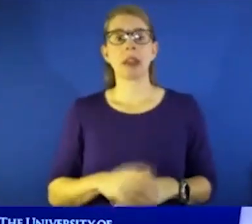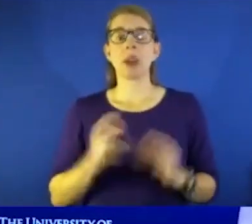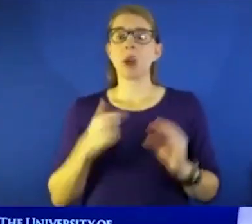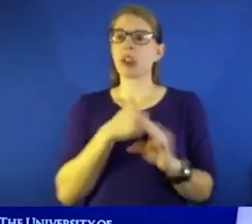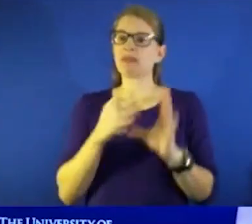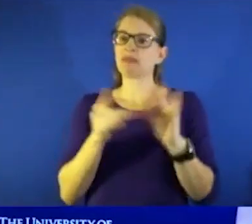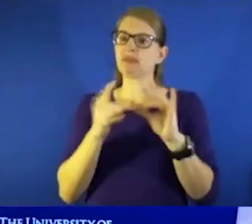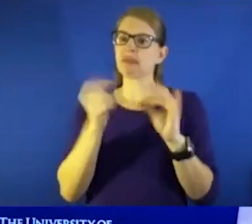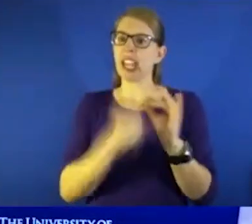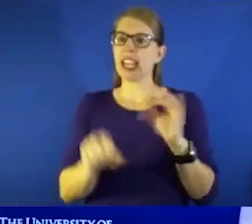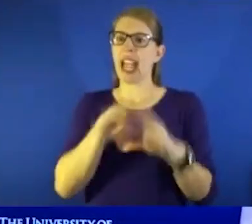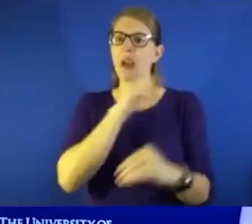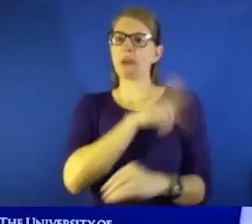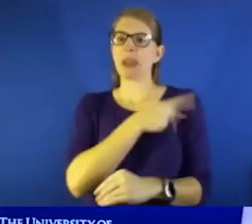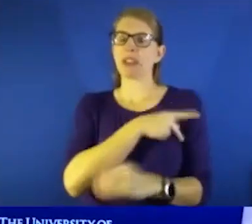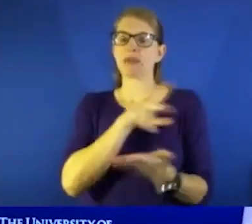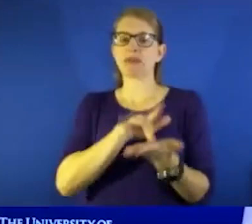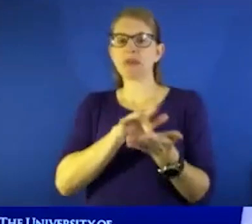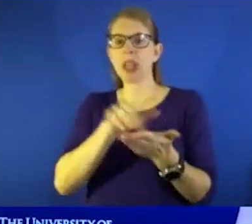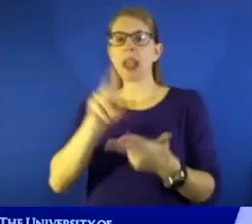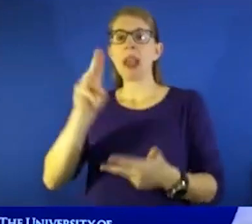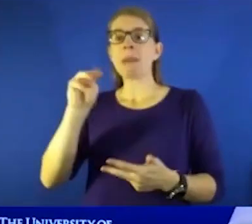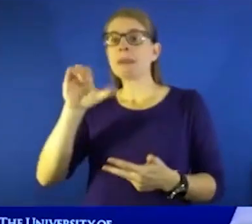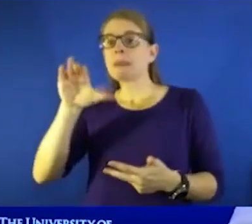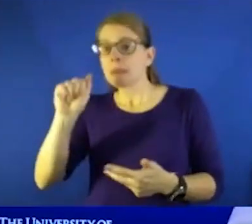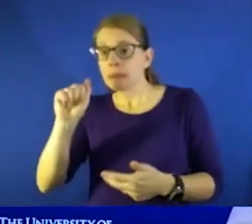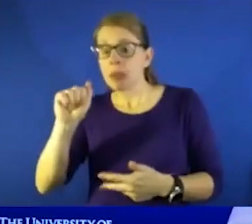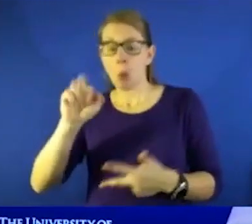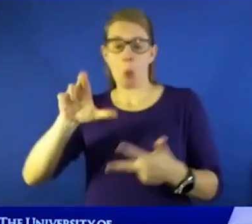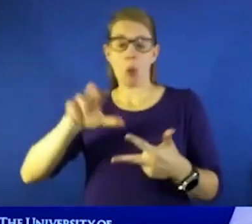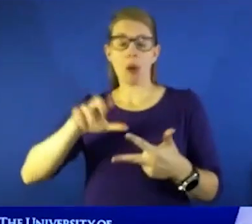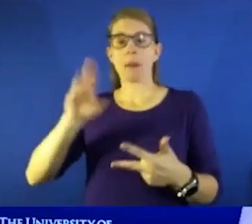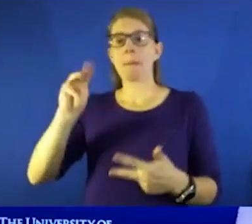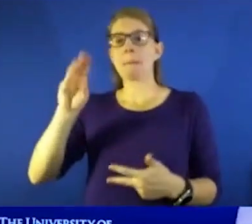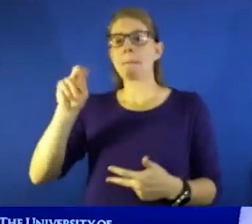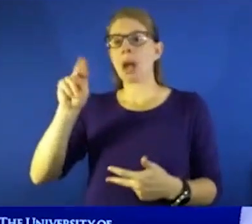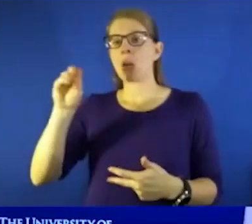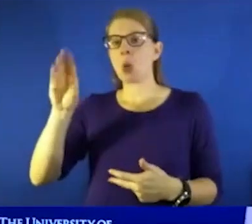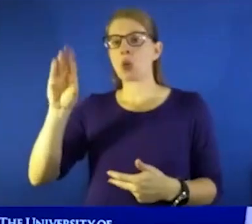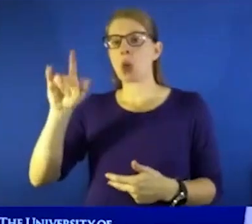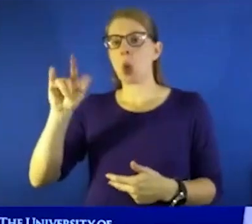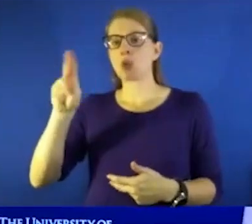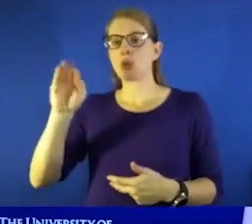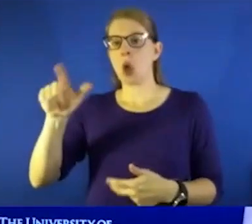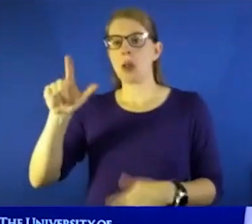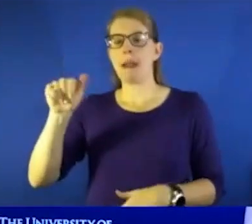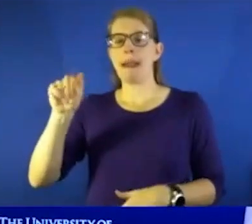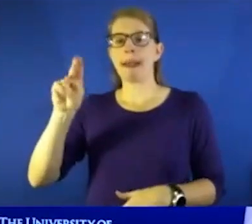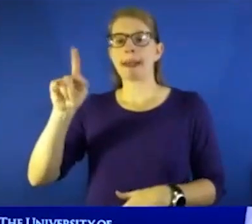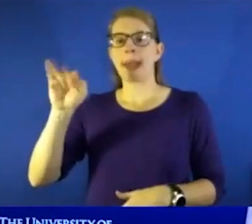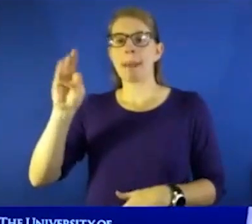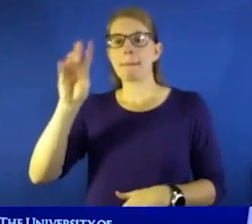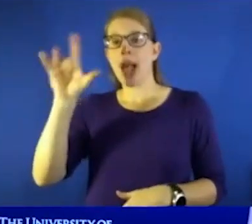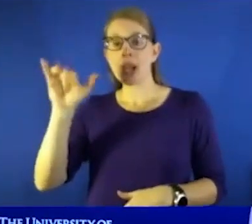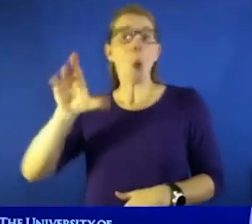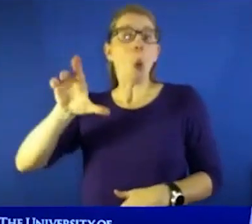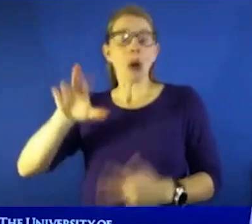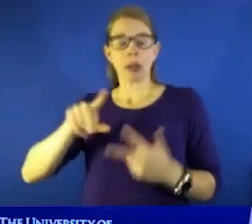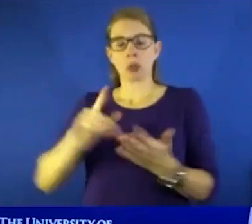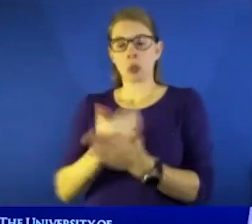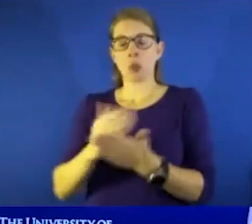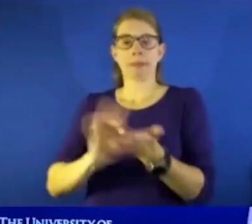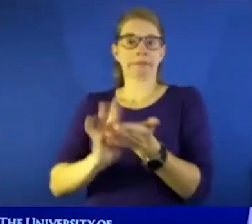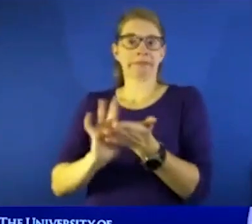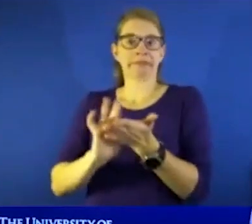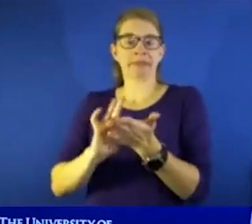therapies, whether it's monoclonal antibody or if we get these new drugs, these new pills, getting them sooner in the course of